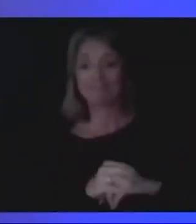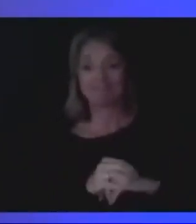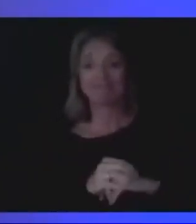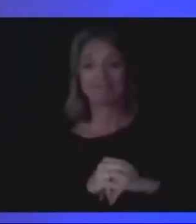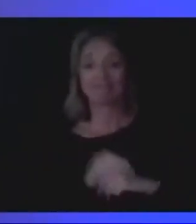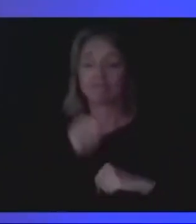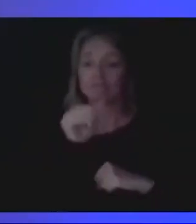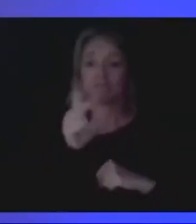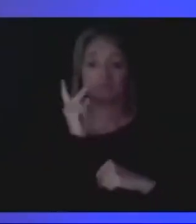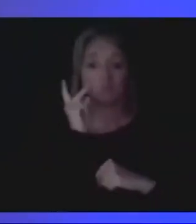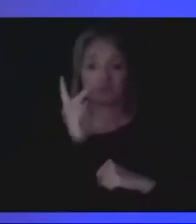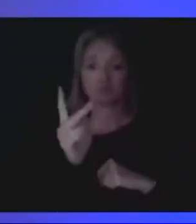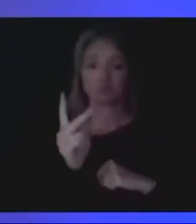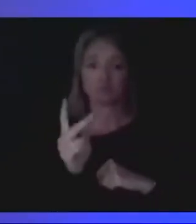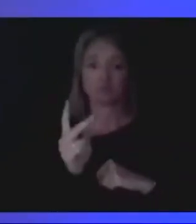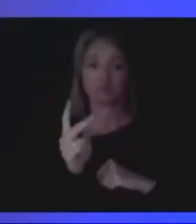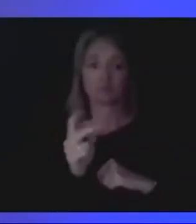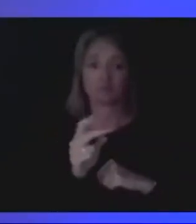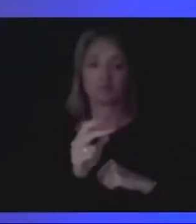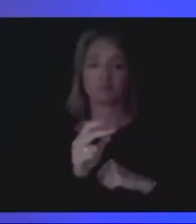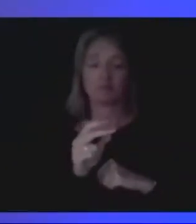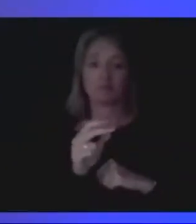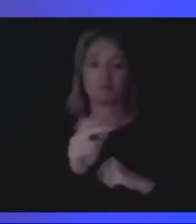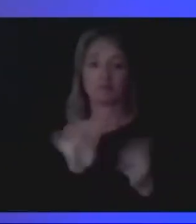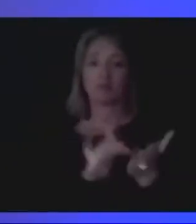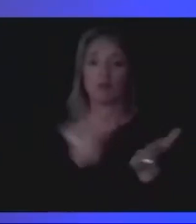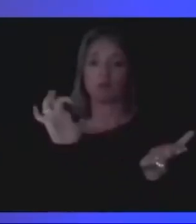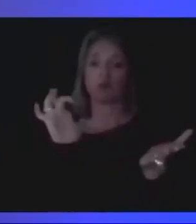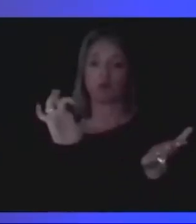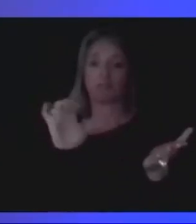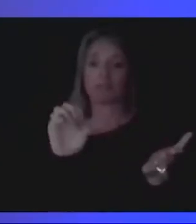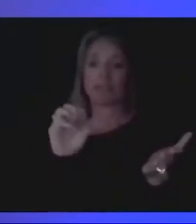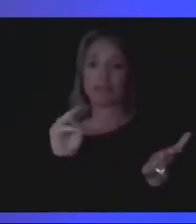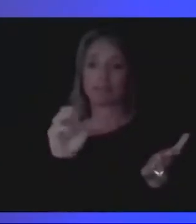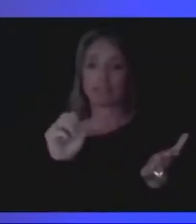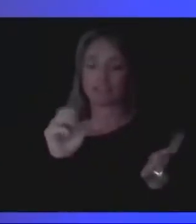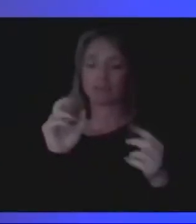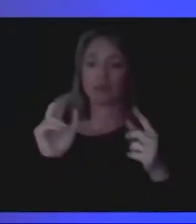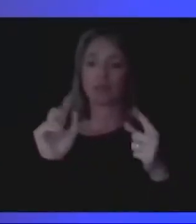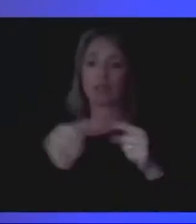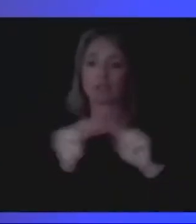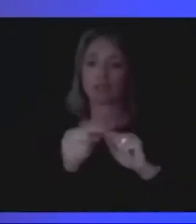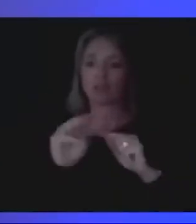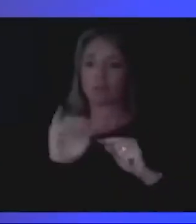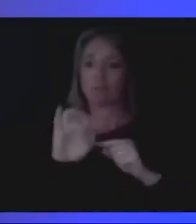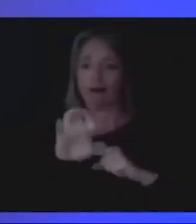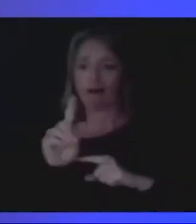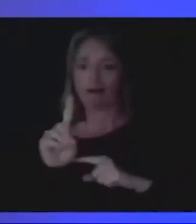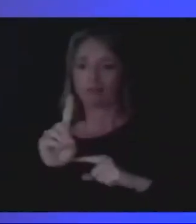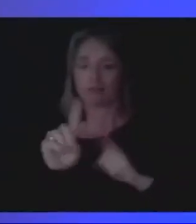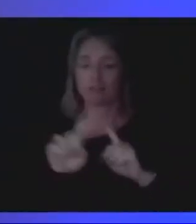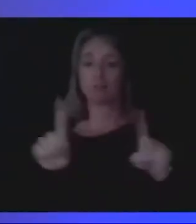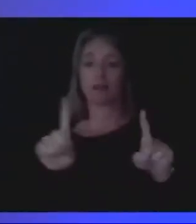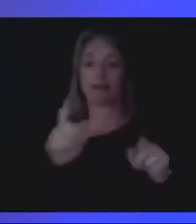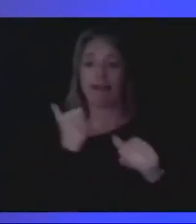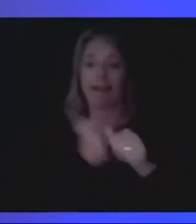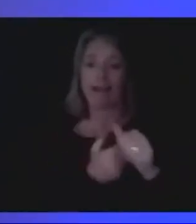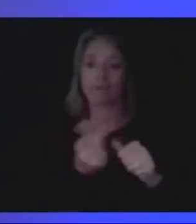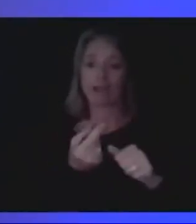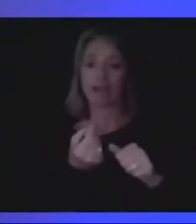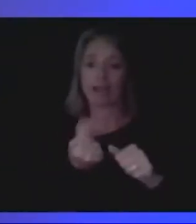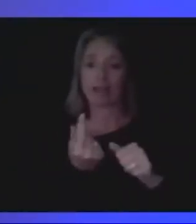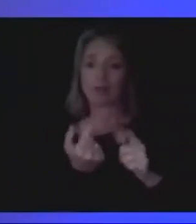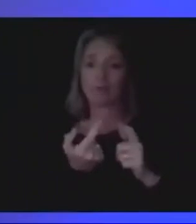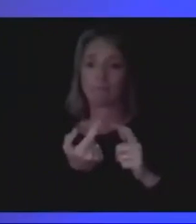I would say, abuse of EMS for injuries that are mild, but every little bit helps. What's really contributing to